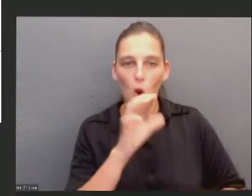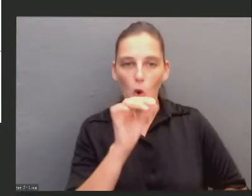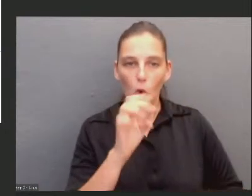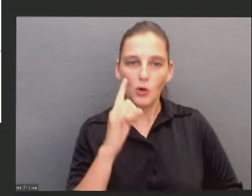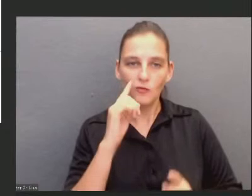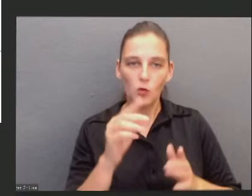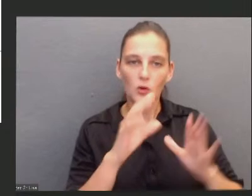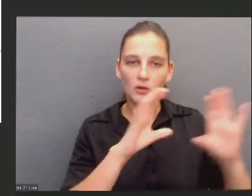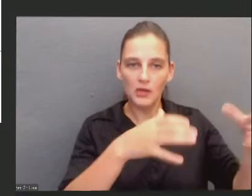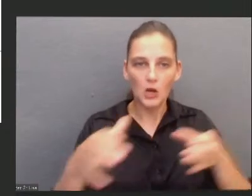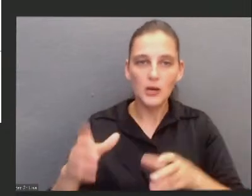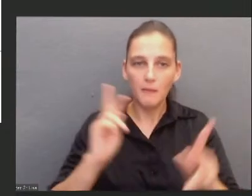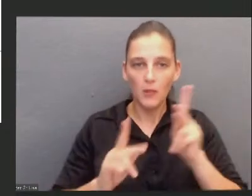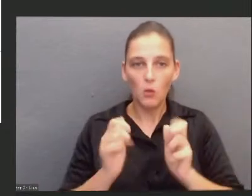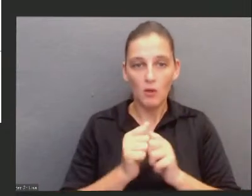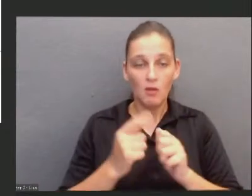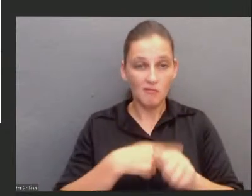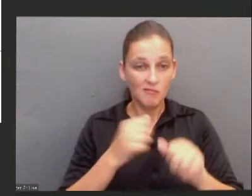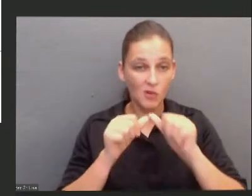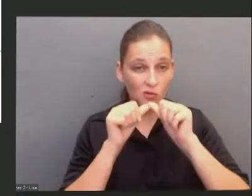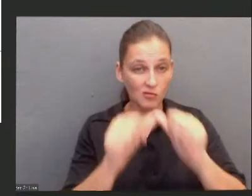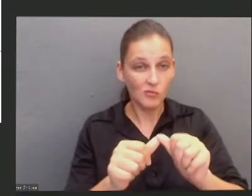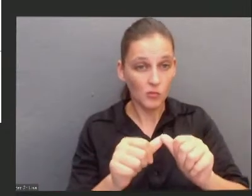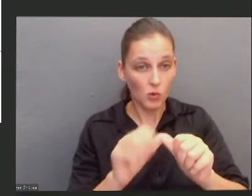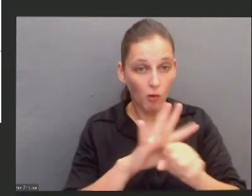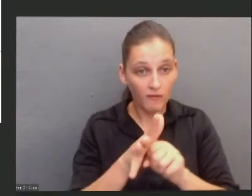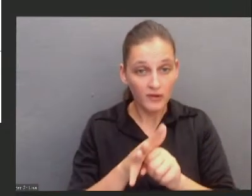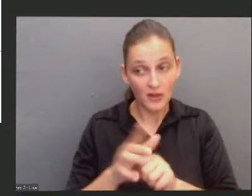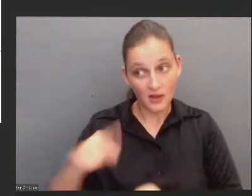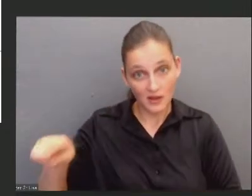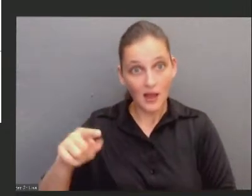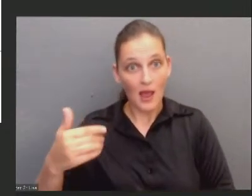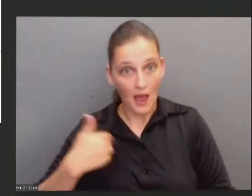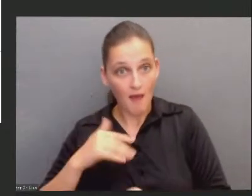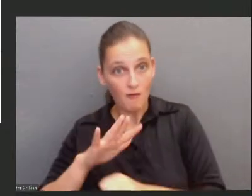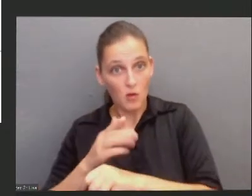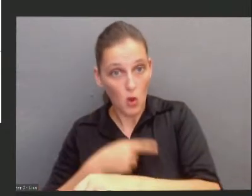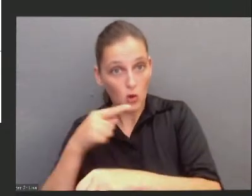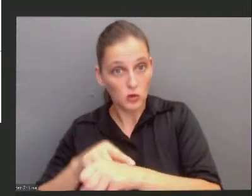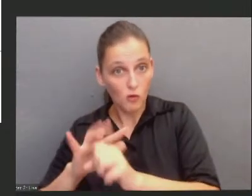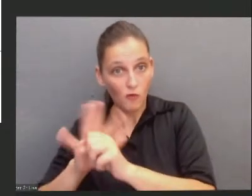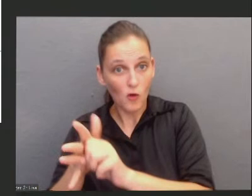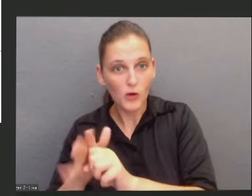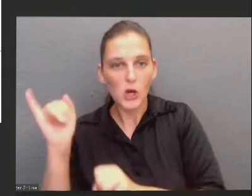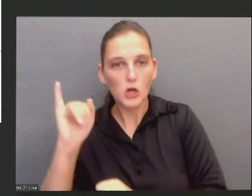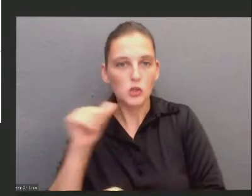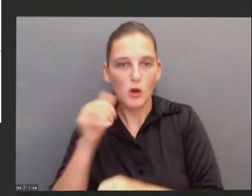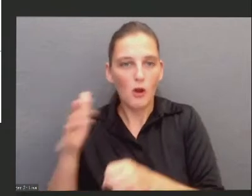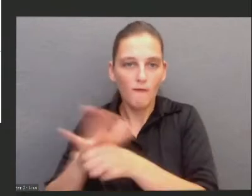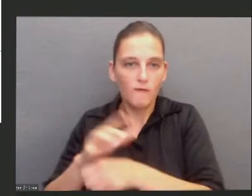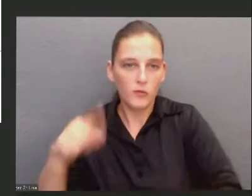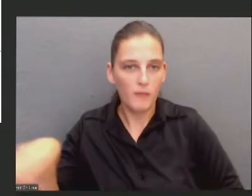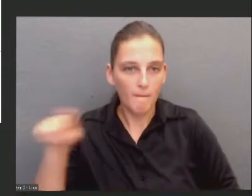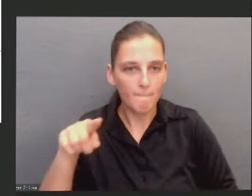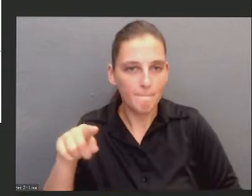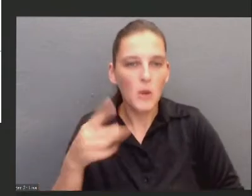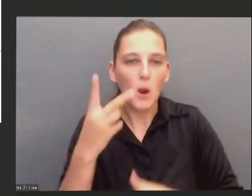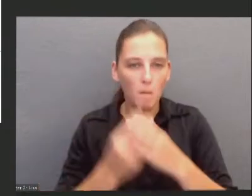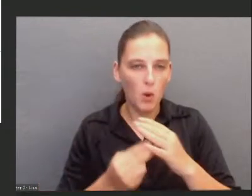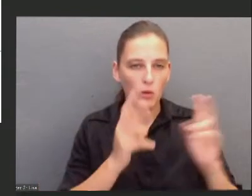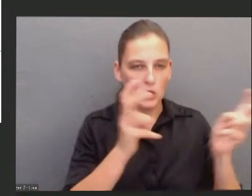suffering from the symptoms of long COVID have frequently fallen into the cracks in insurance coverage. Both of these issues need to be